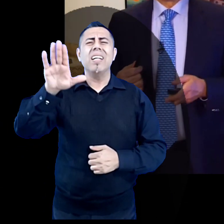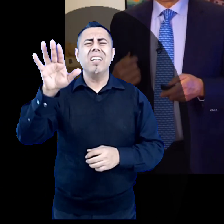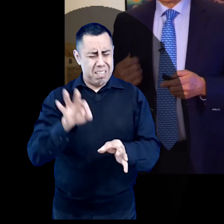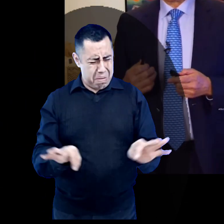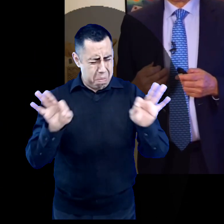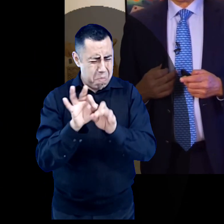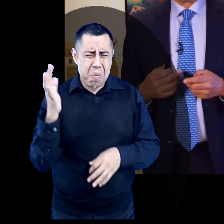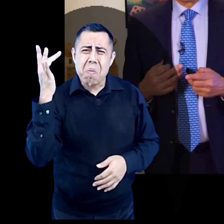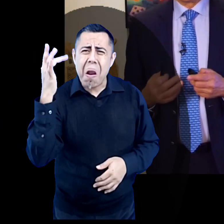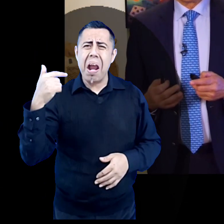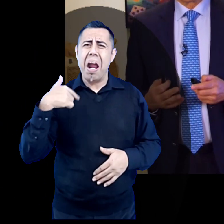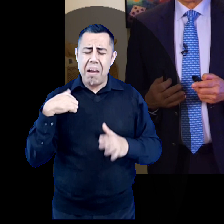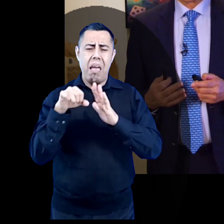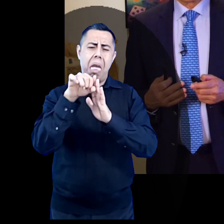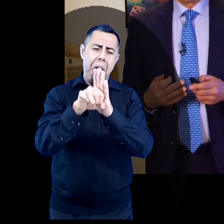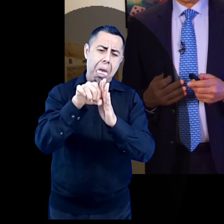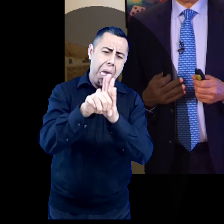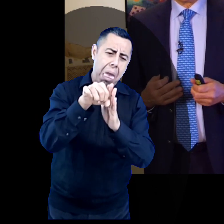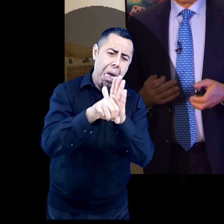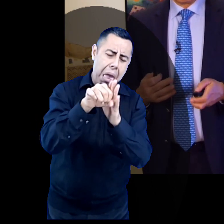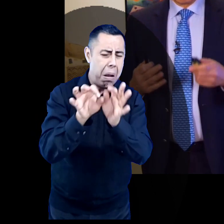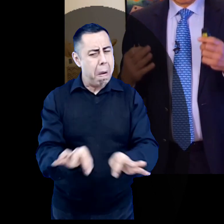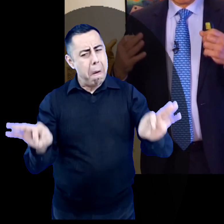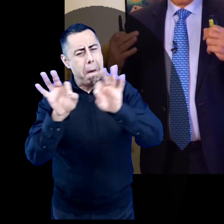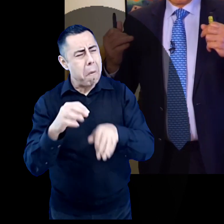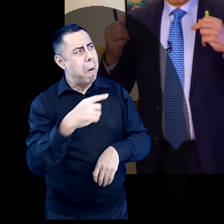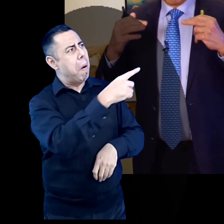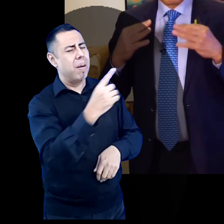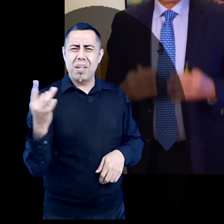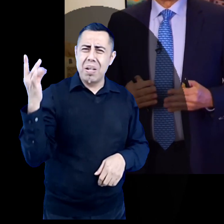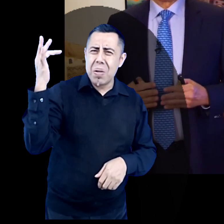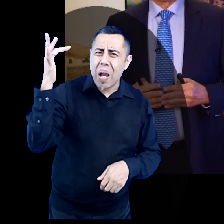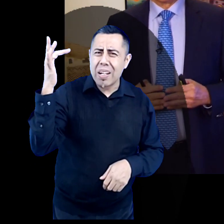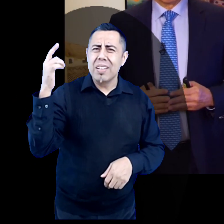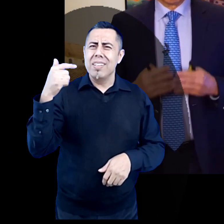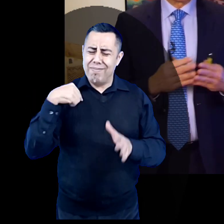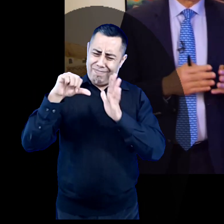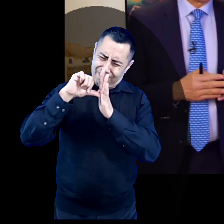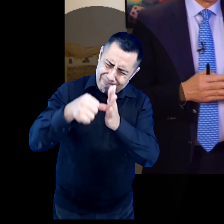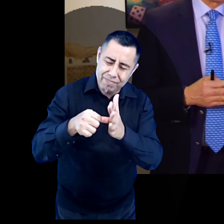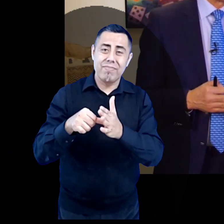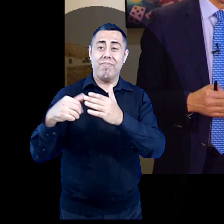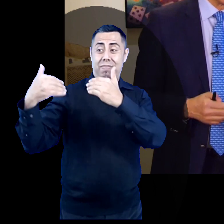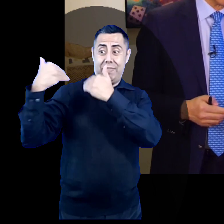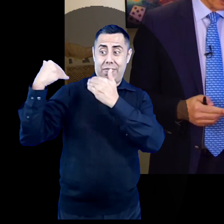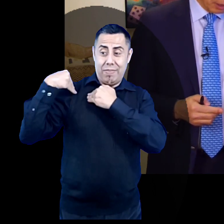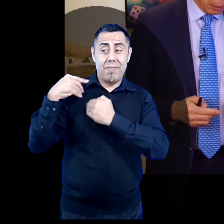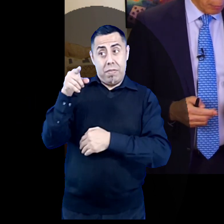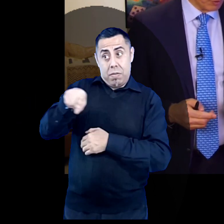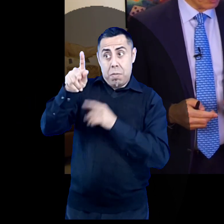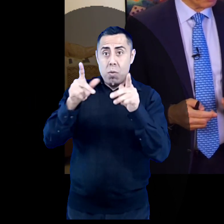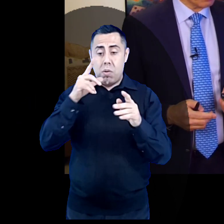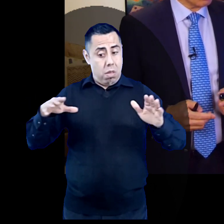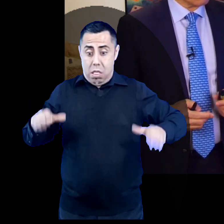am I emphasizing the importance of the responsibility of those that are asymptomatic